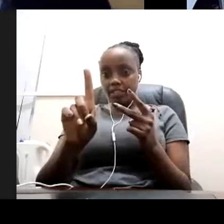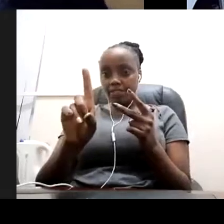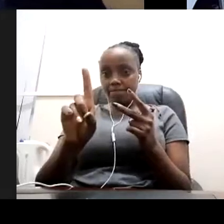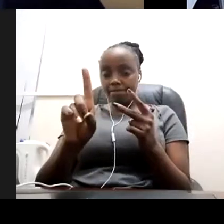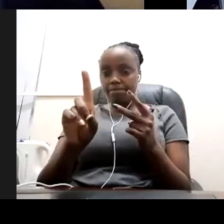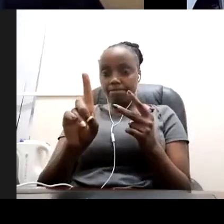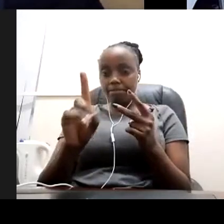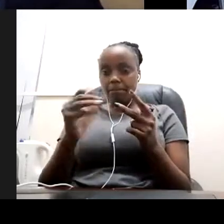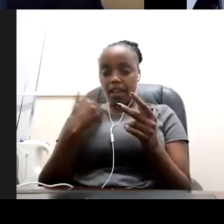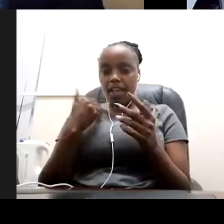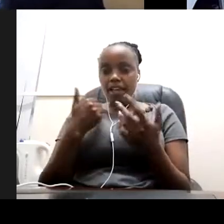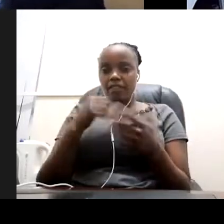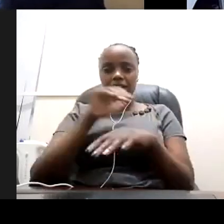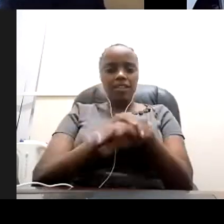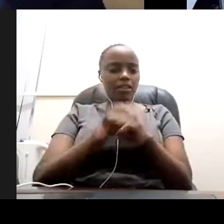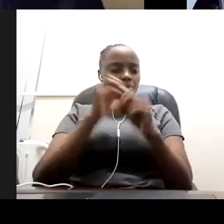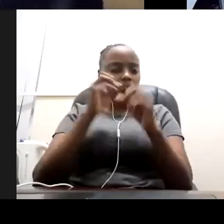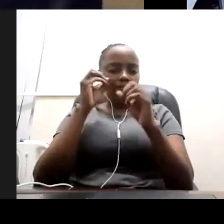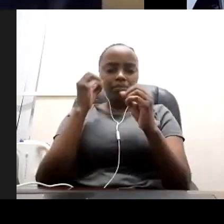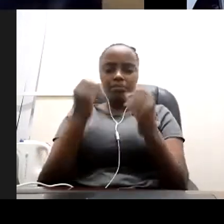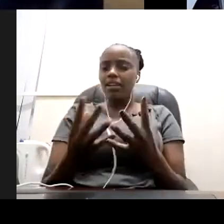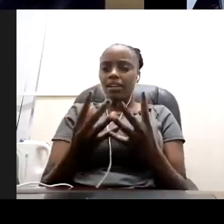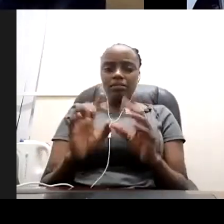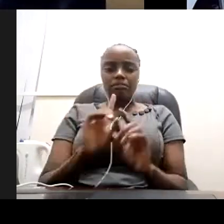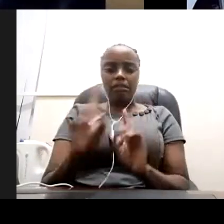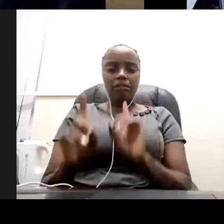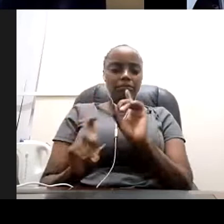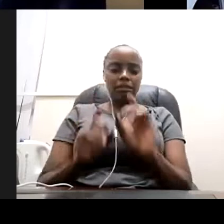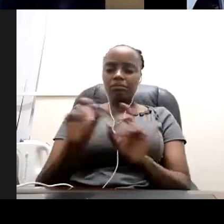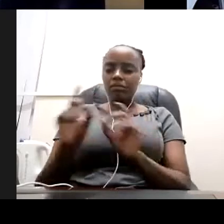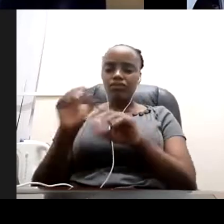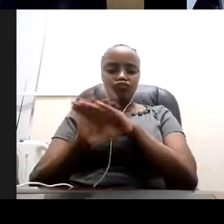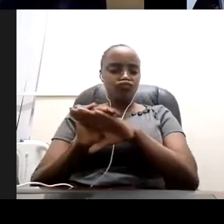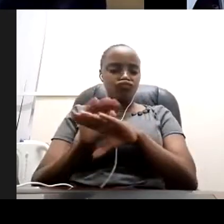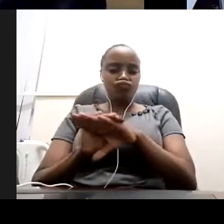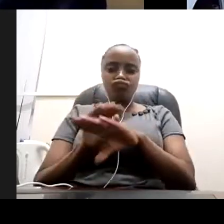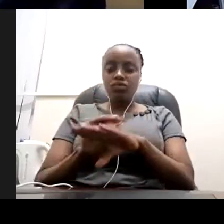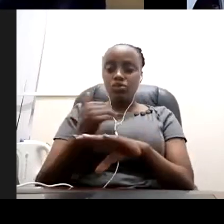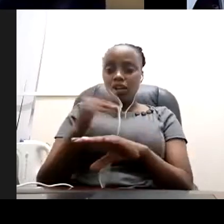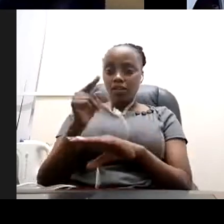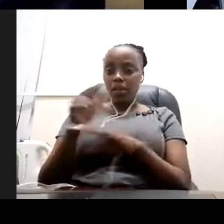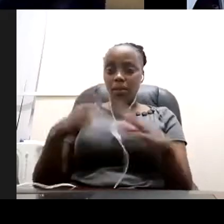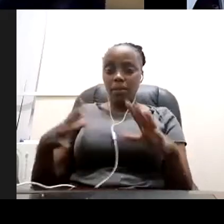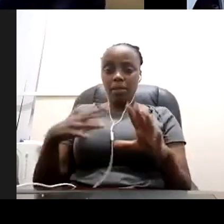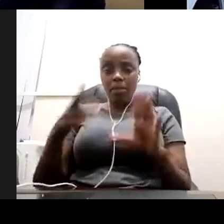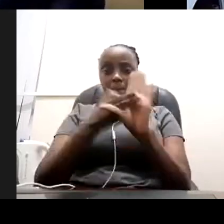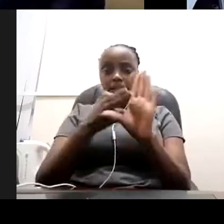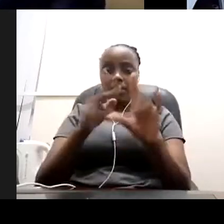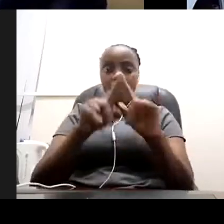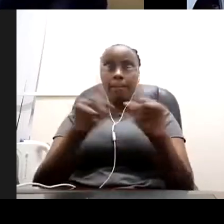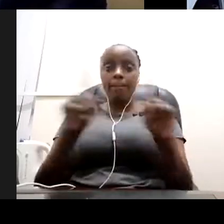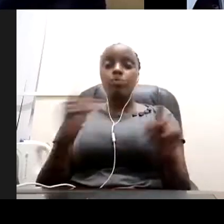We have received so many questions and it's very encouraging to have this level of participation. But I really want